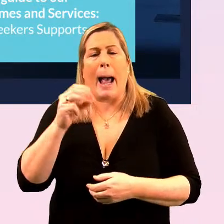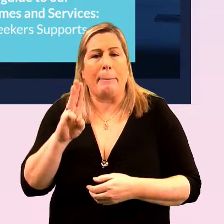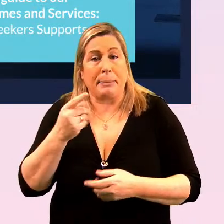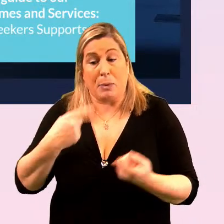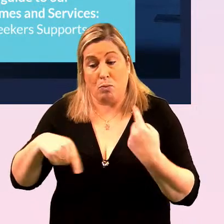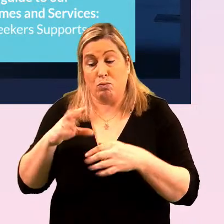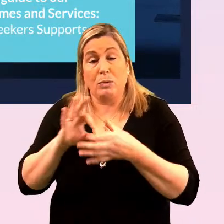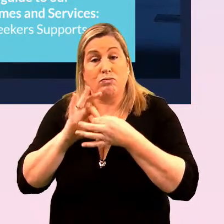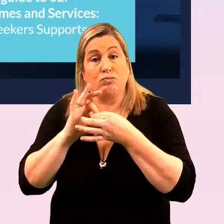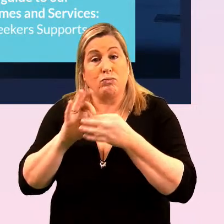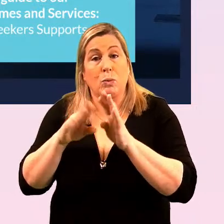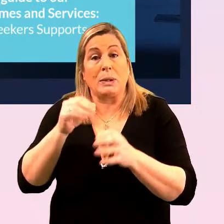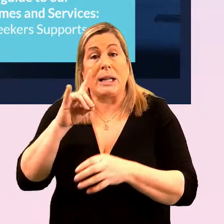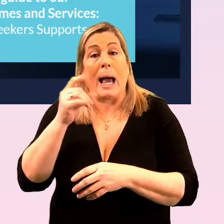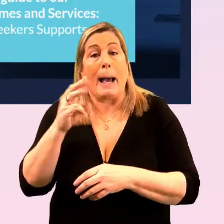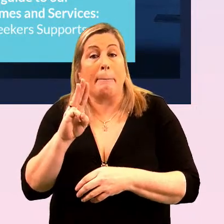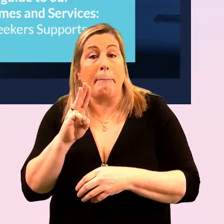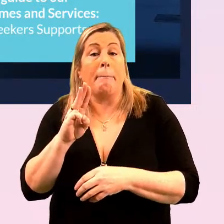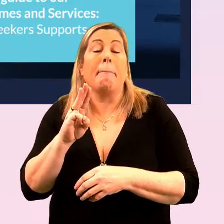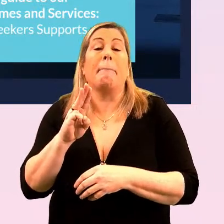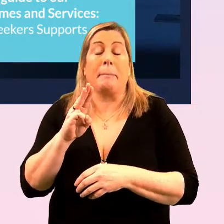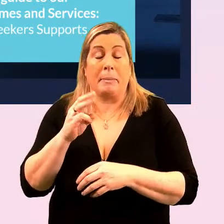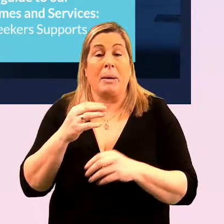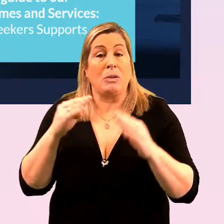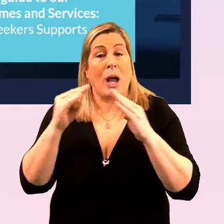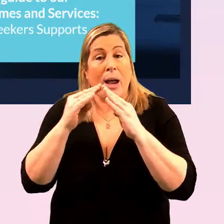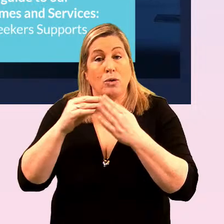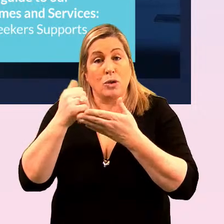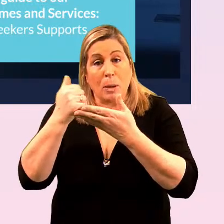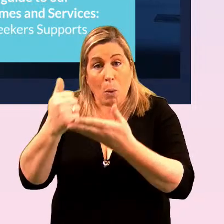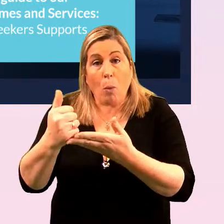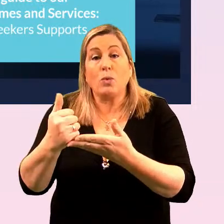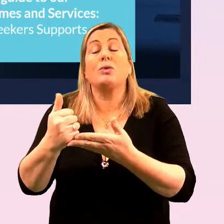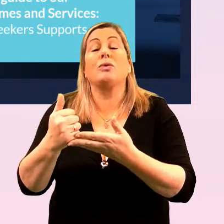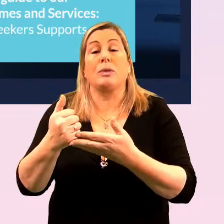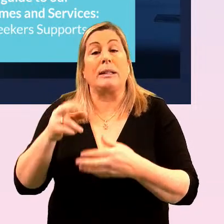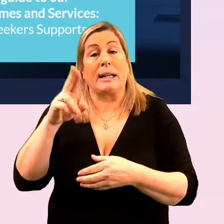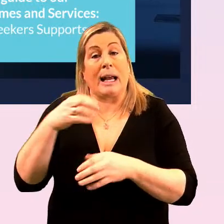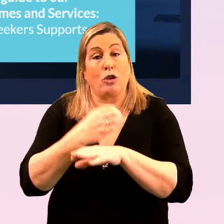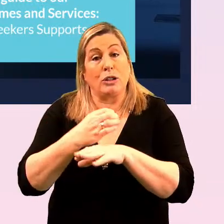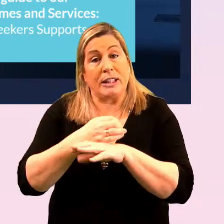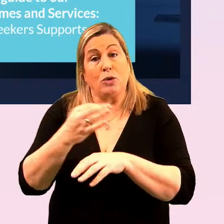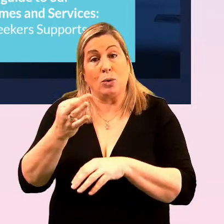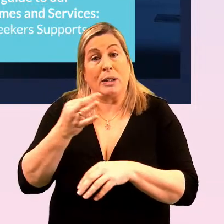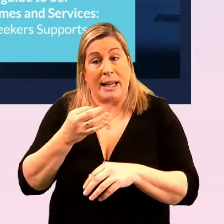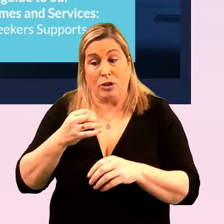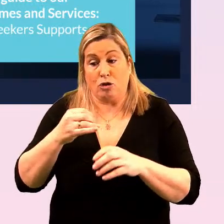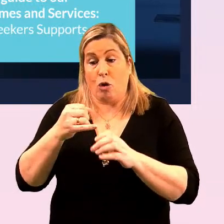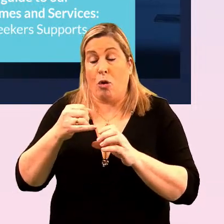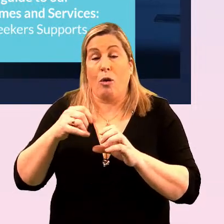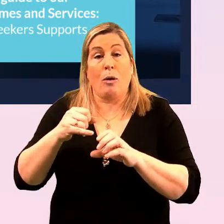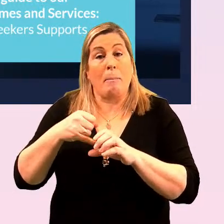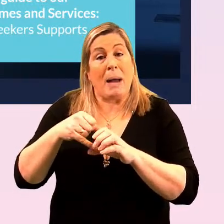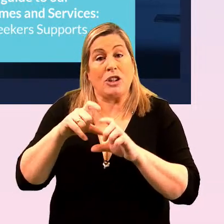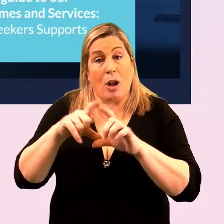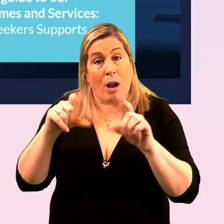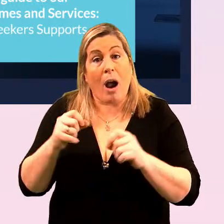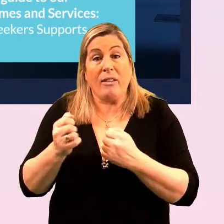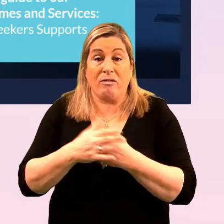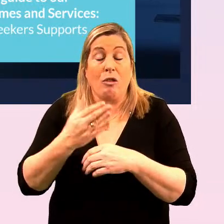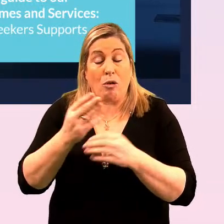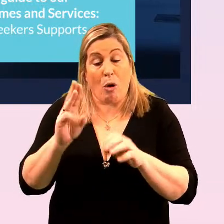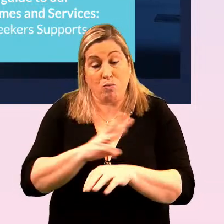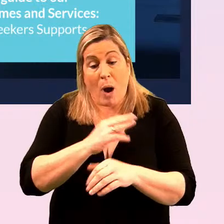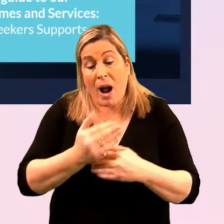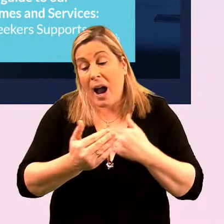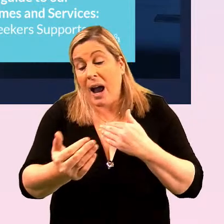in relation to the housing support, and then you can continue to get your medical card for a period if you go back to work as well.